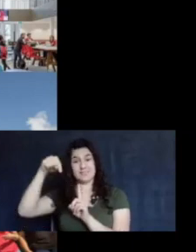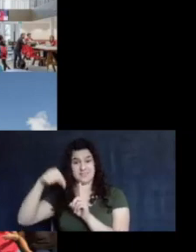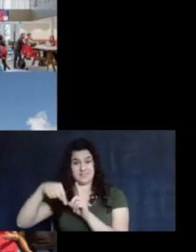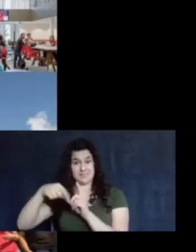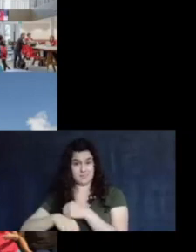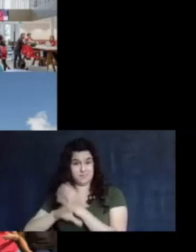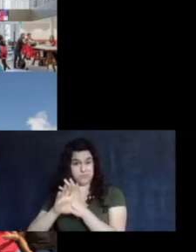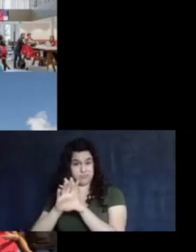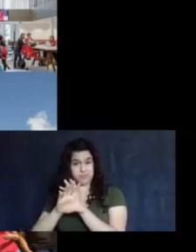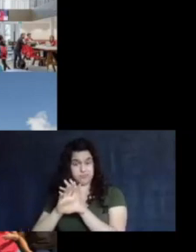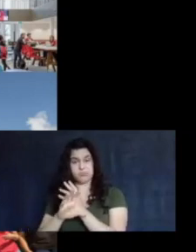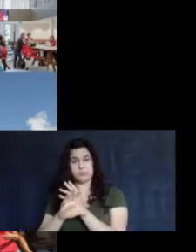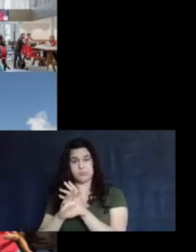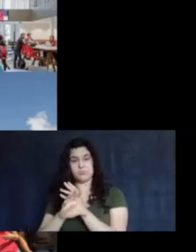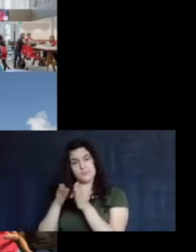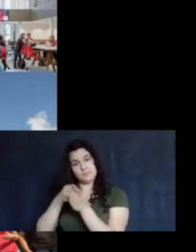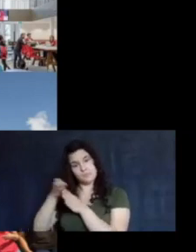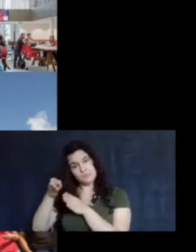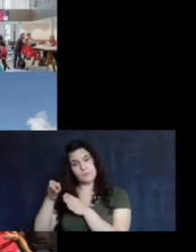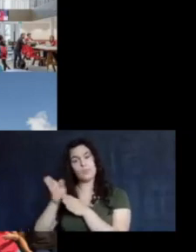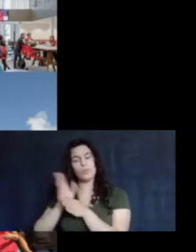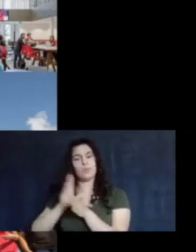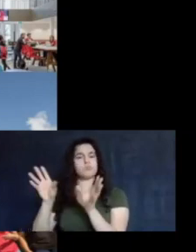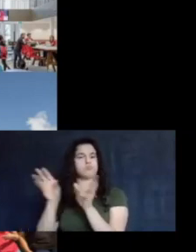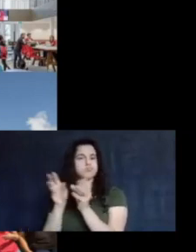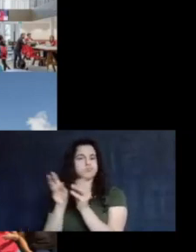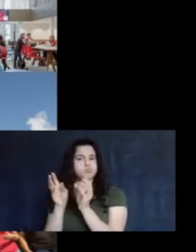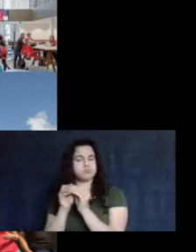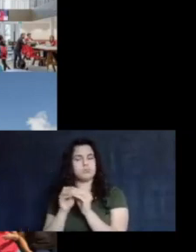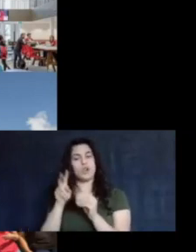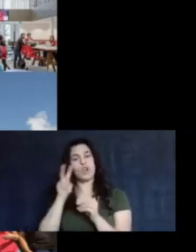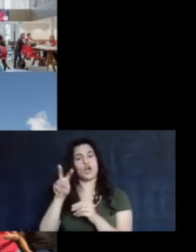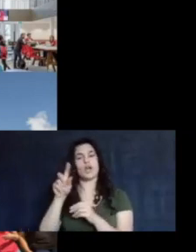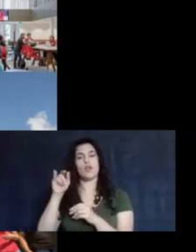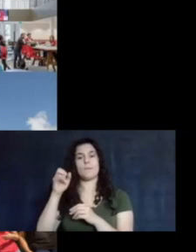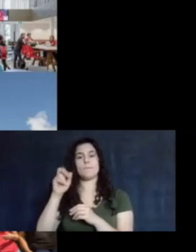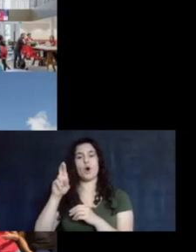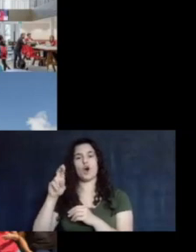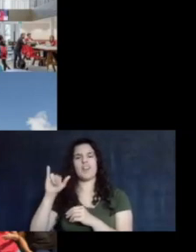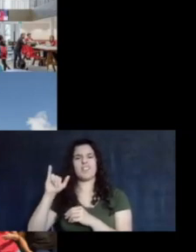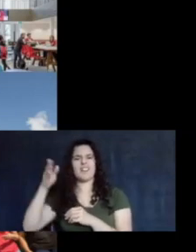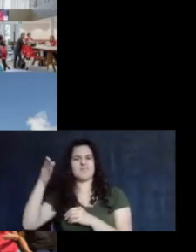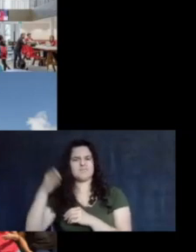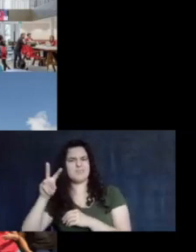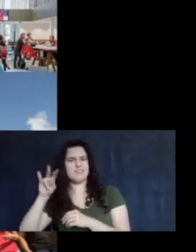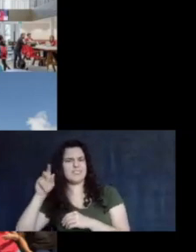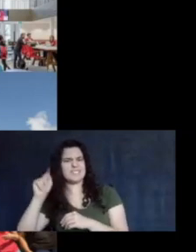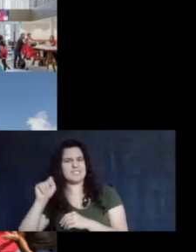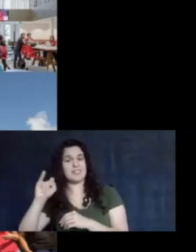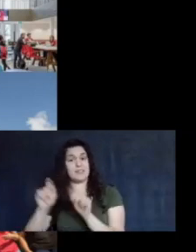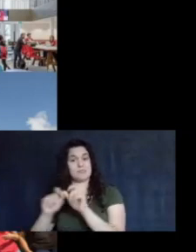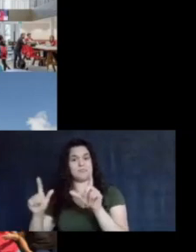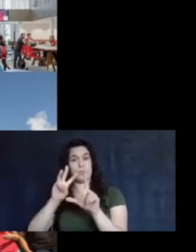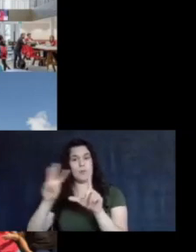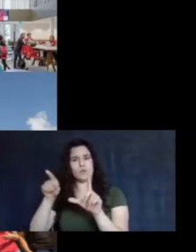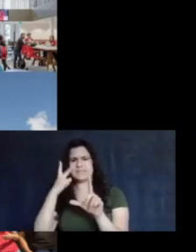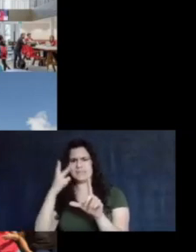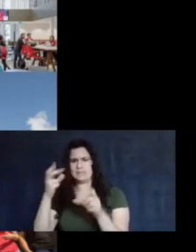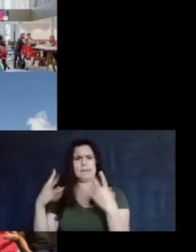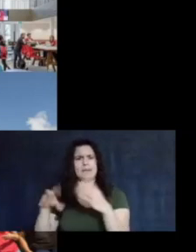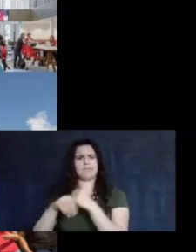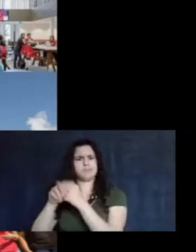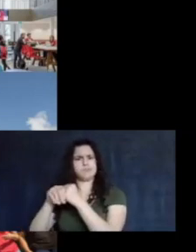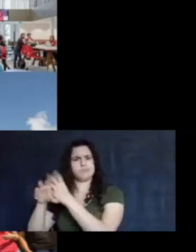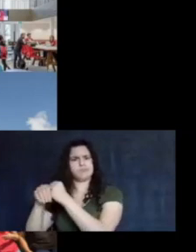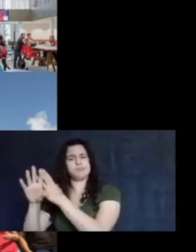program geared sessions. So if you go to our Lamar Visit site, you'll be able to see that we have quite a few things lined up. We have Masters of